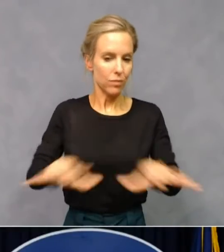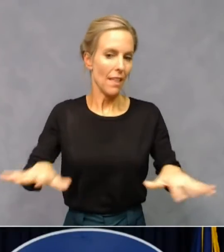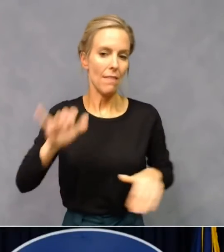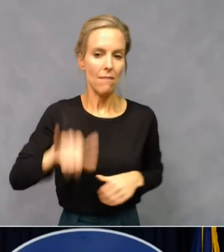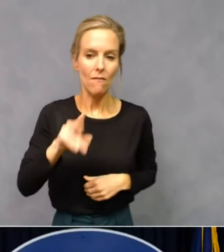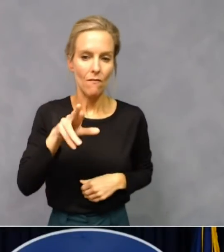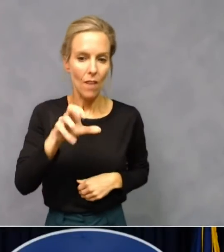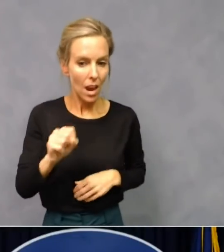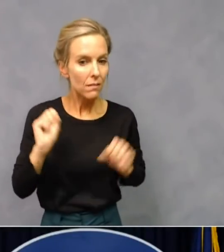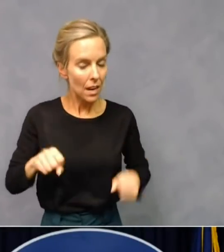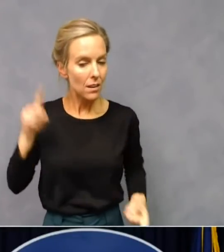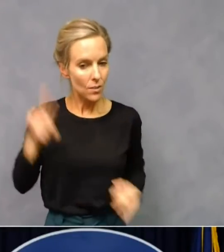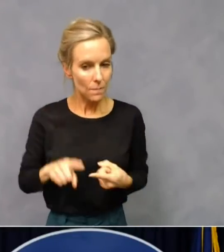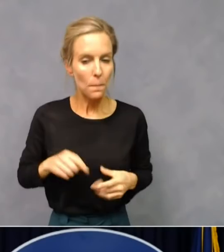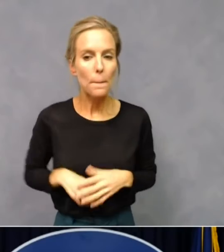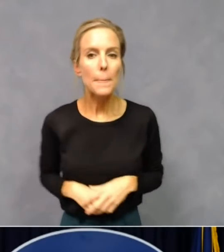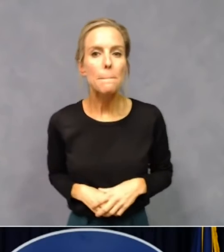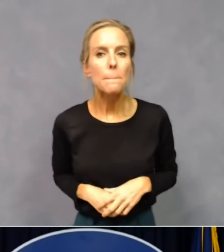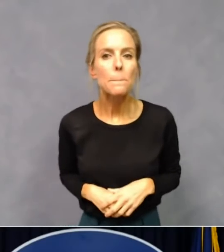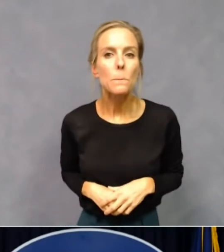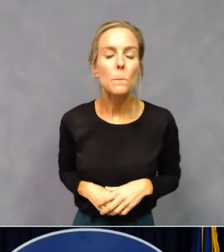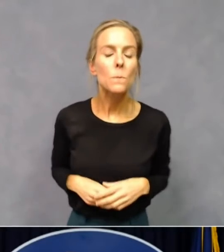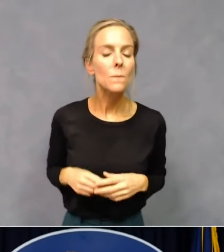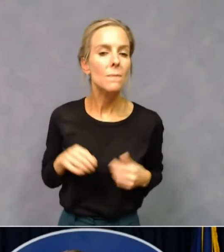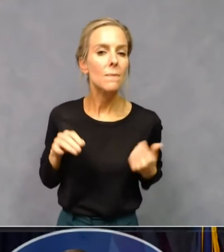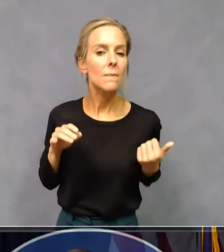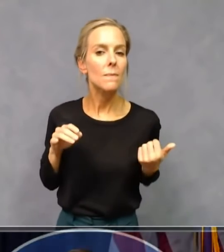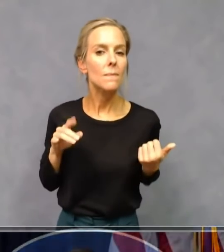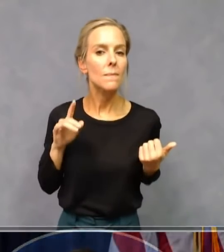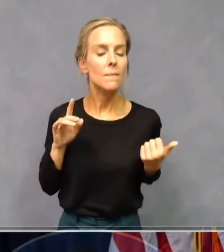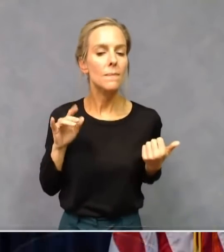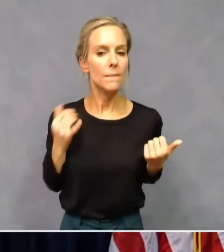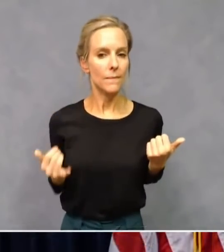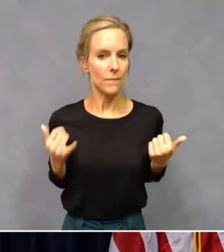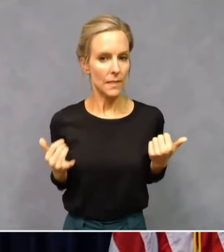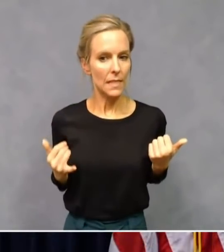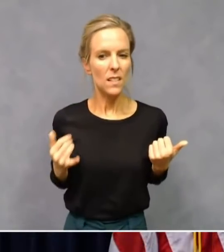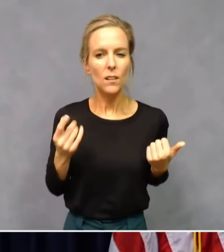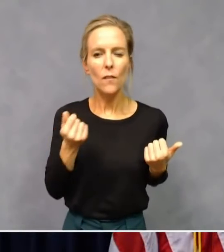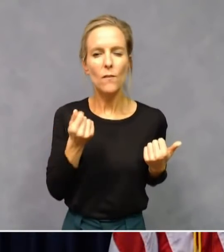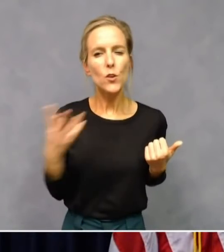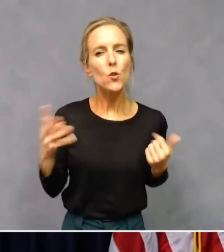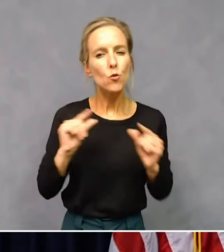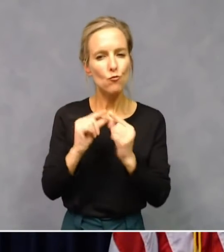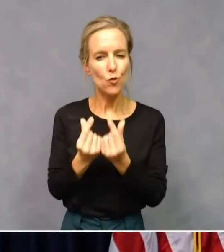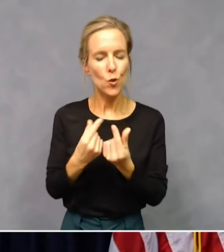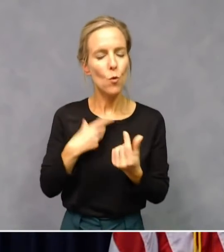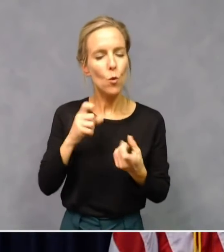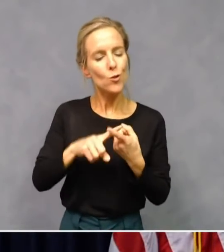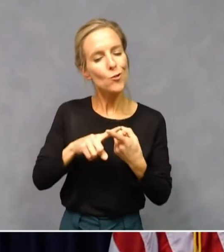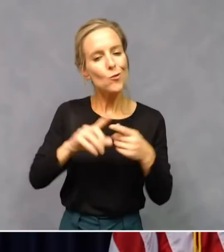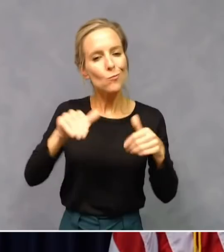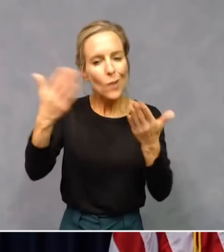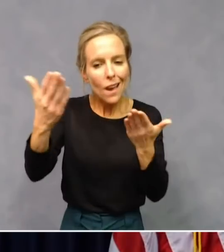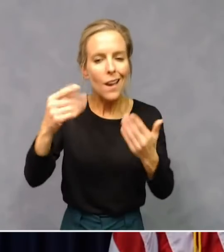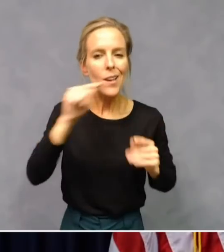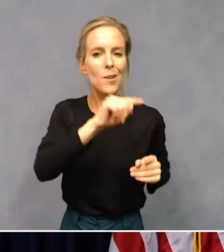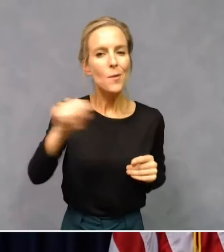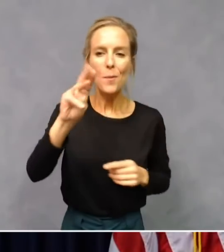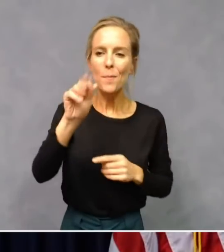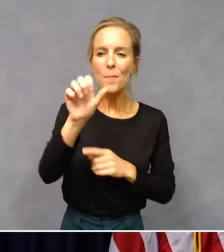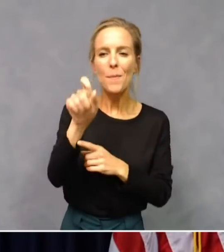All right, and I want to point out a couple of groups that are out there masking up, doing the right thing, and